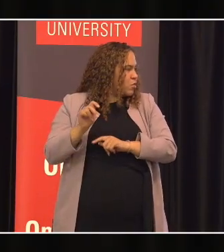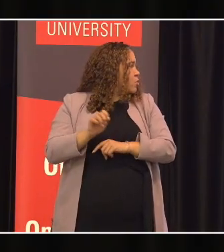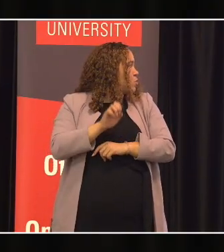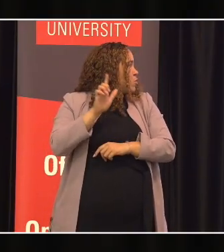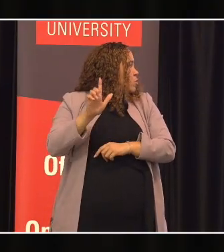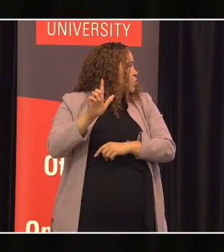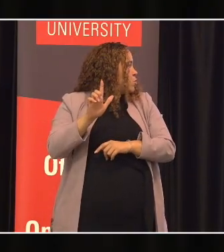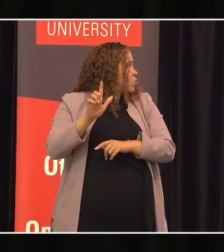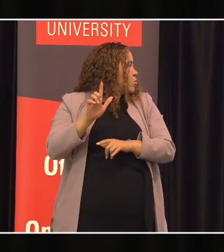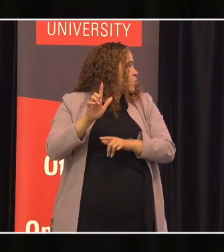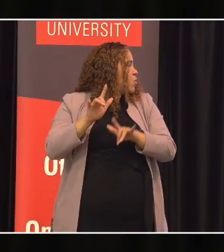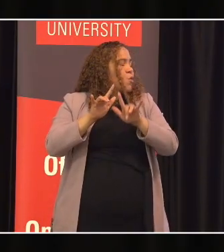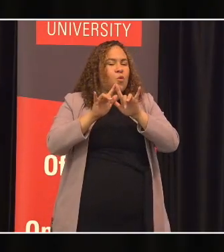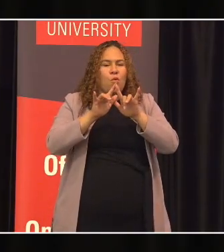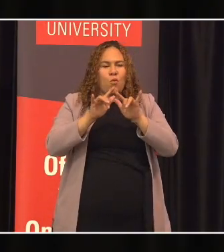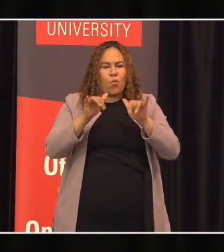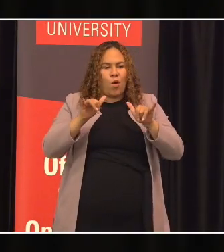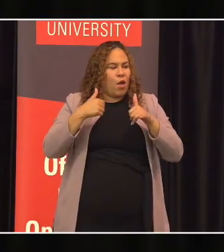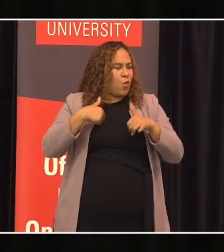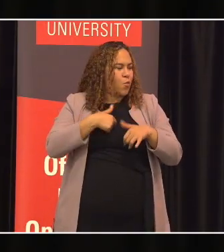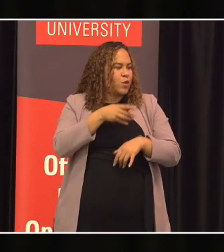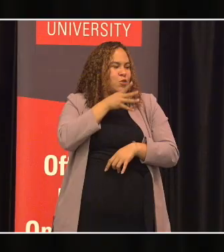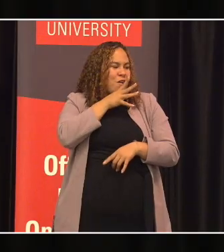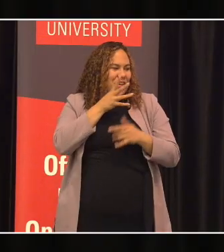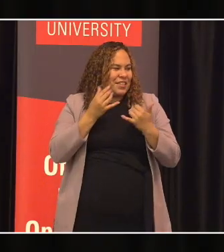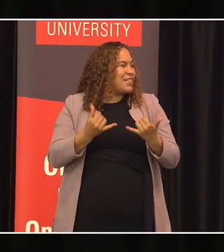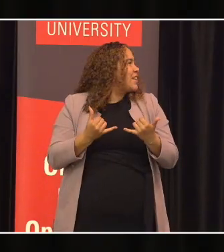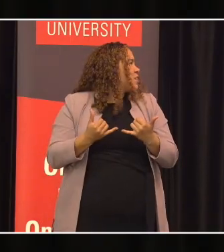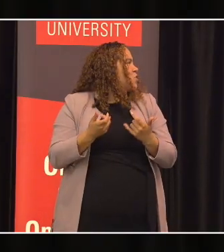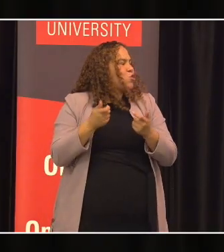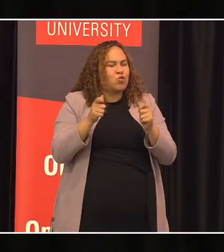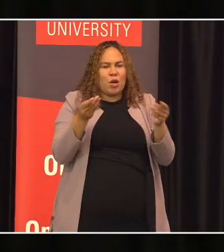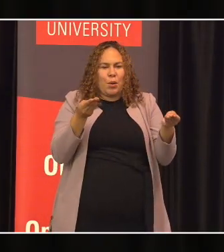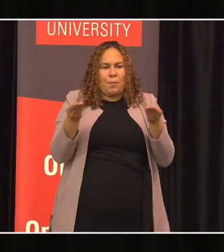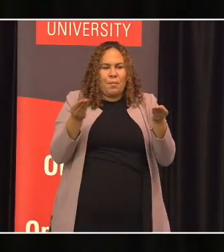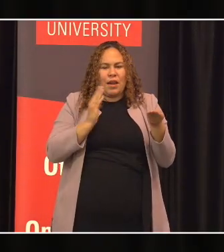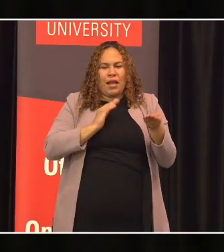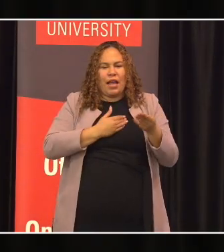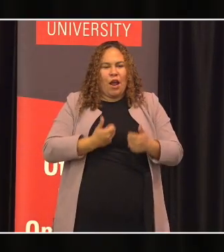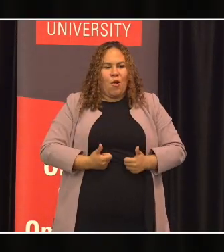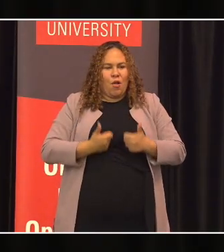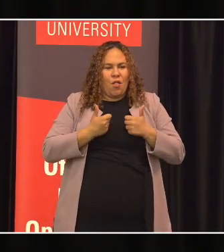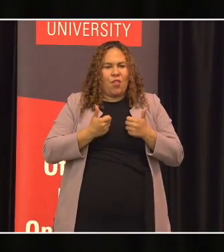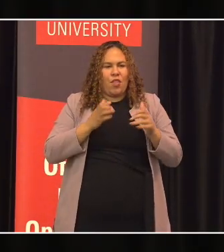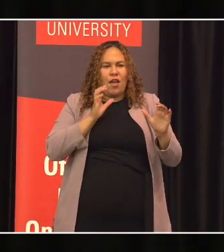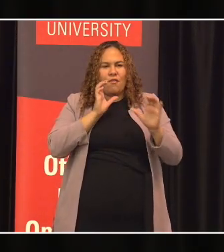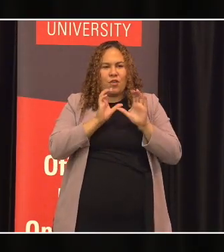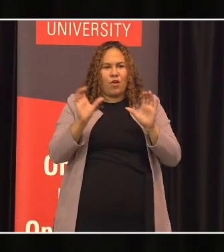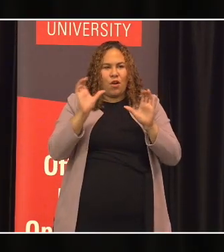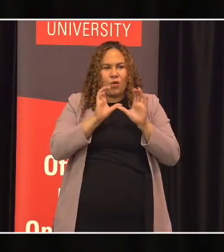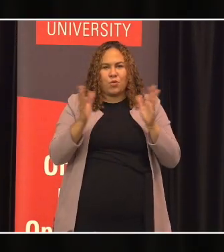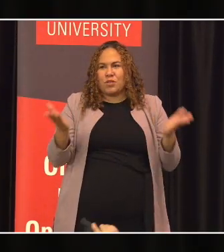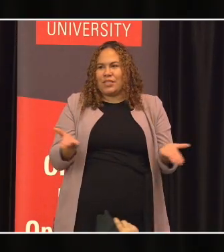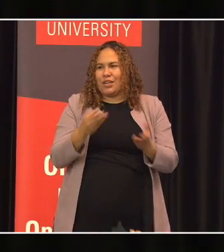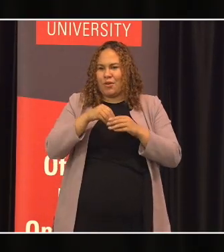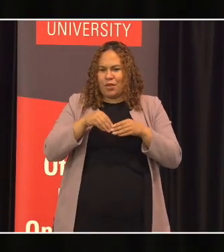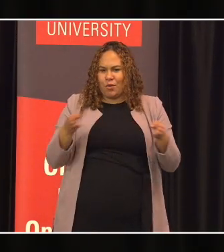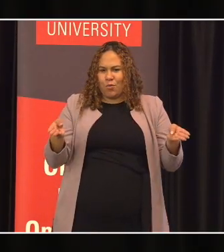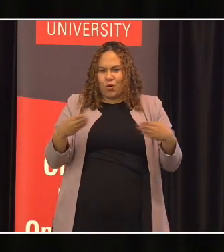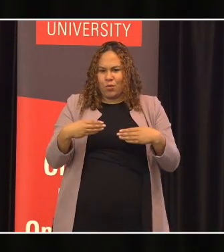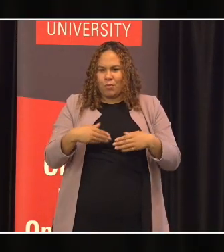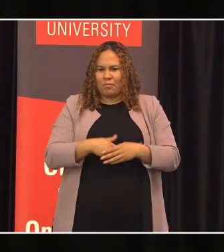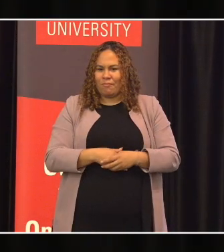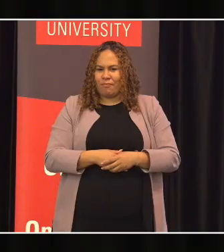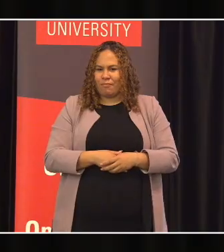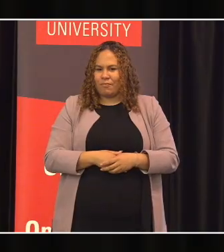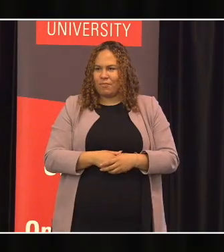while we are talking today to just kind of mitigate our live cart provider that is in the room. And